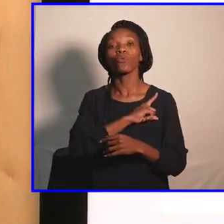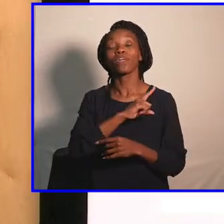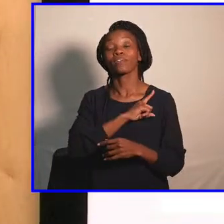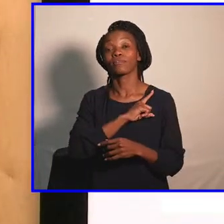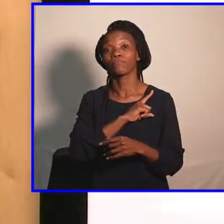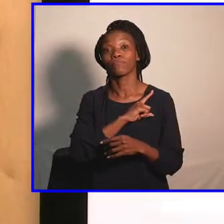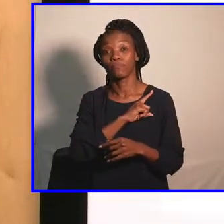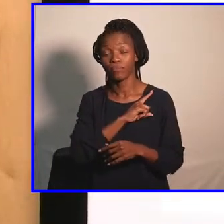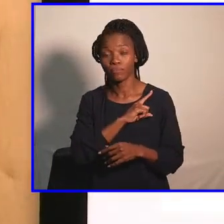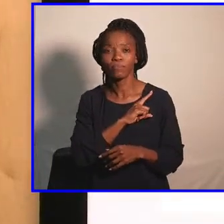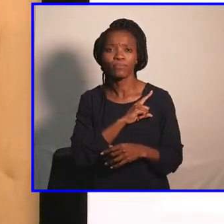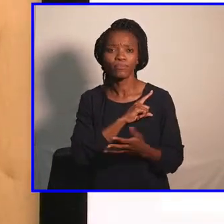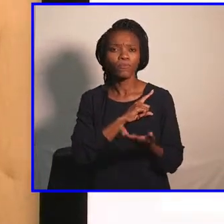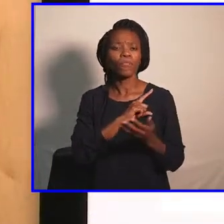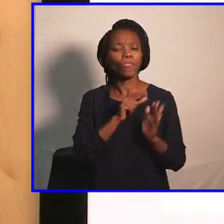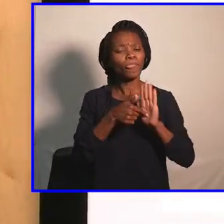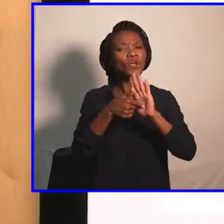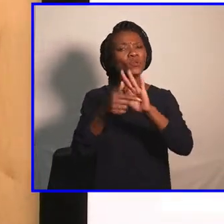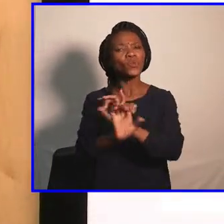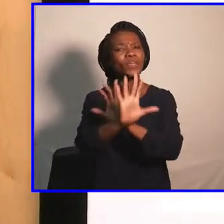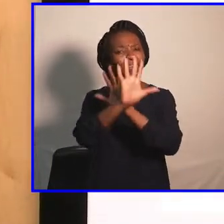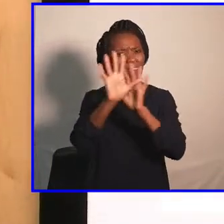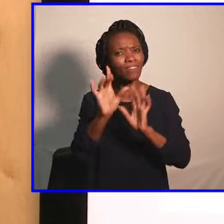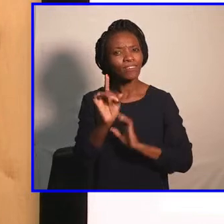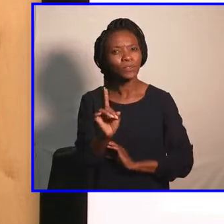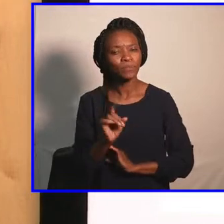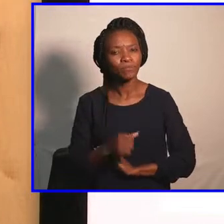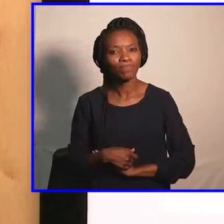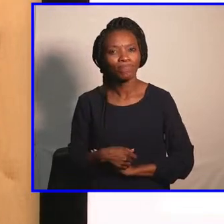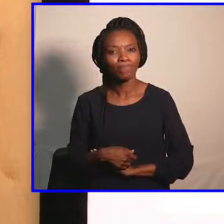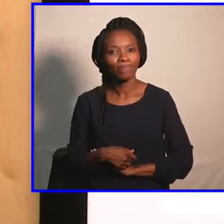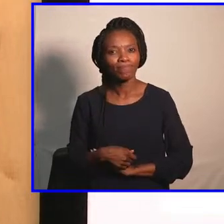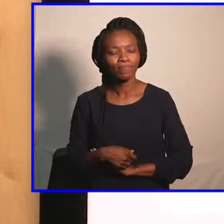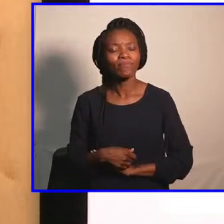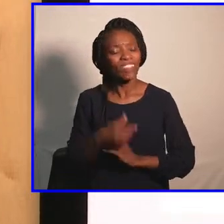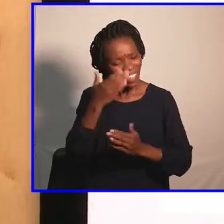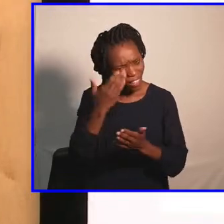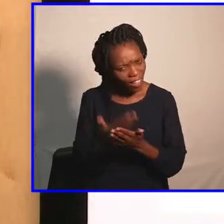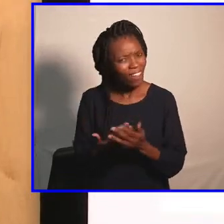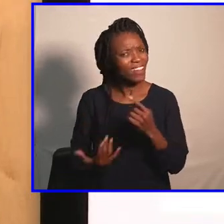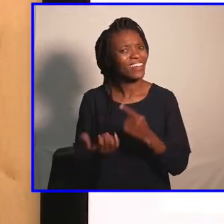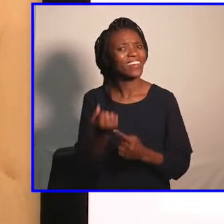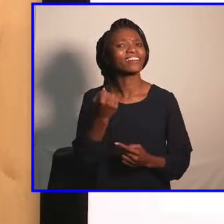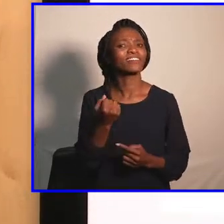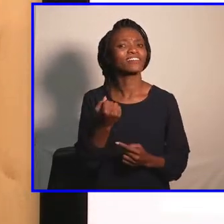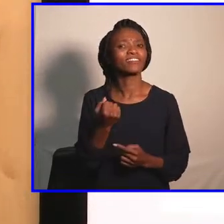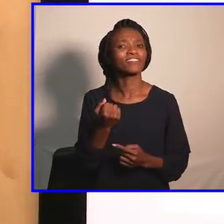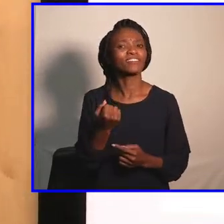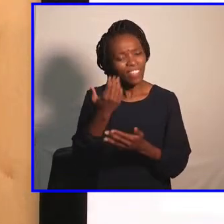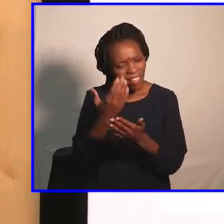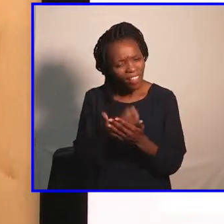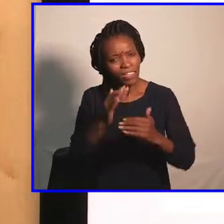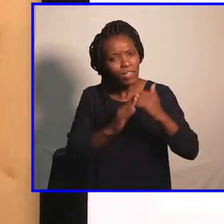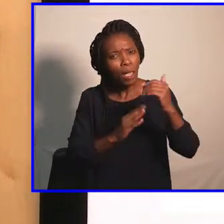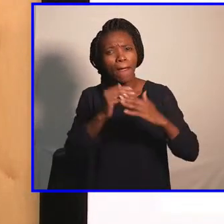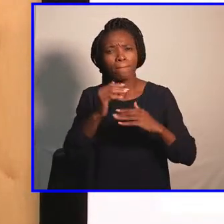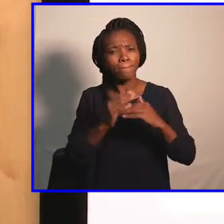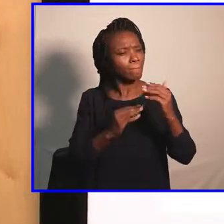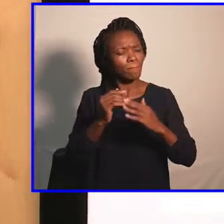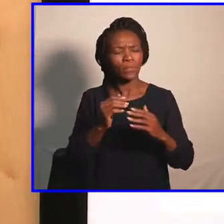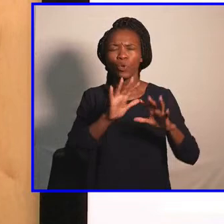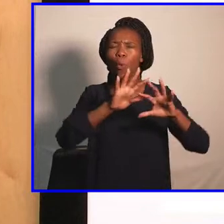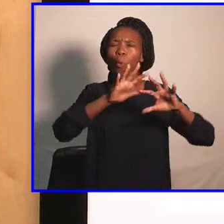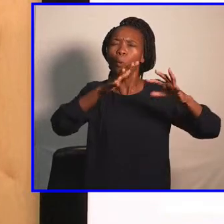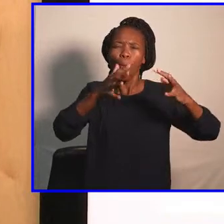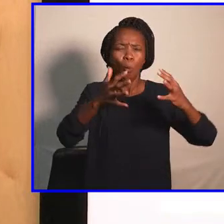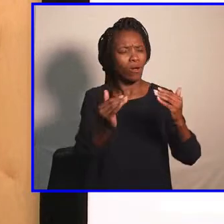Because it just shows that it is possible to build an absolutely